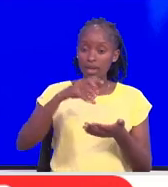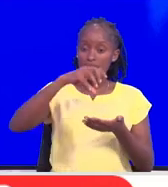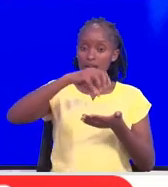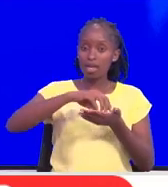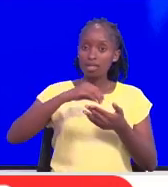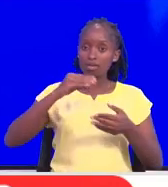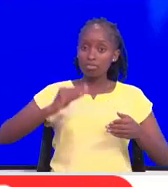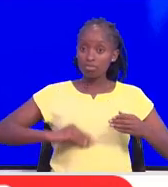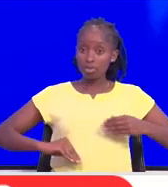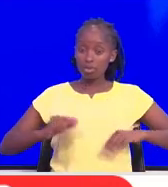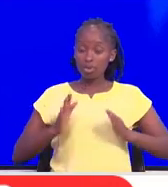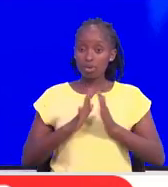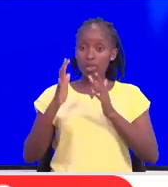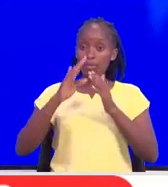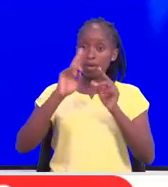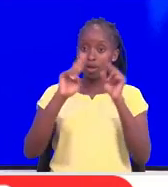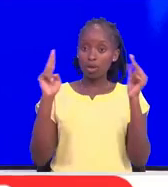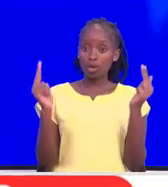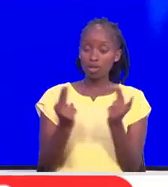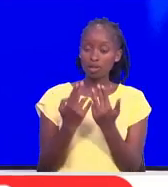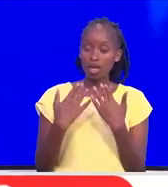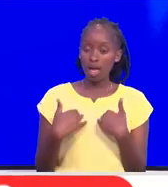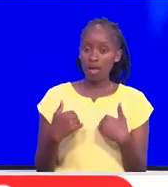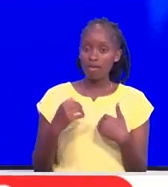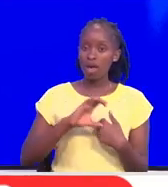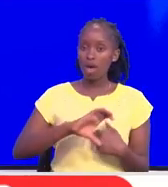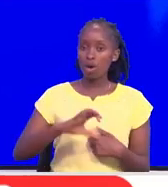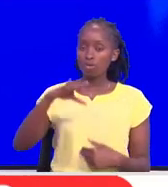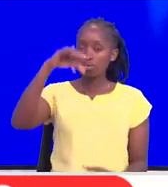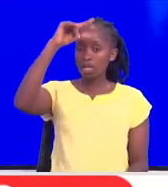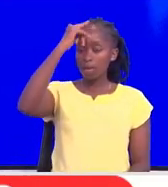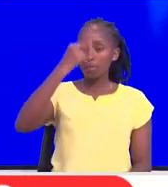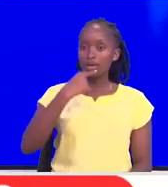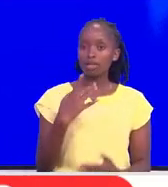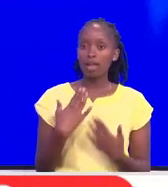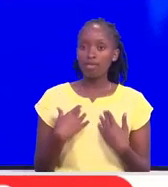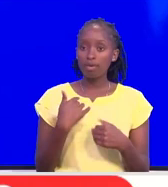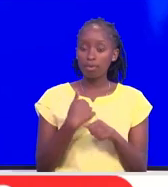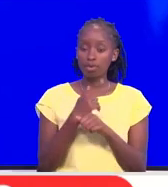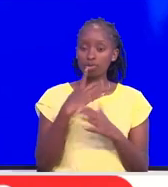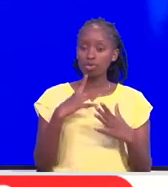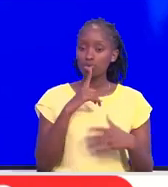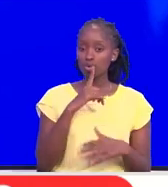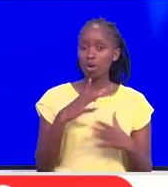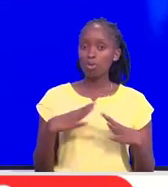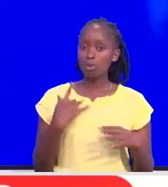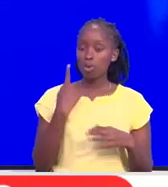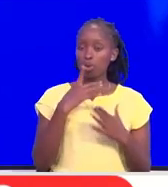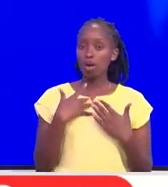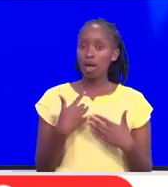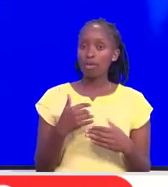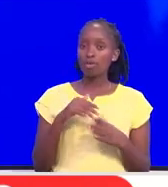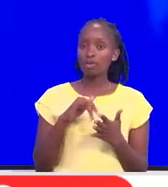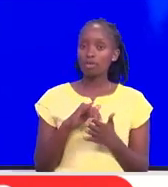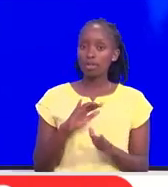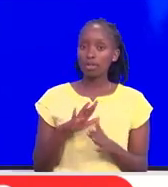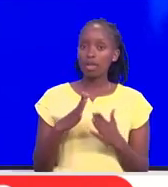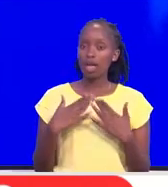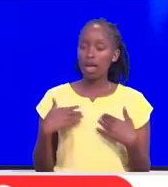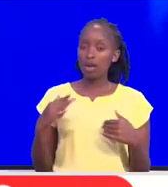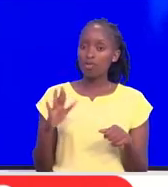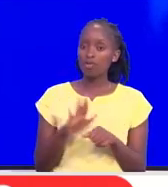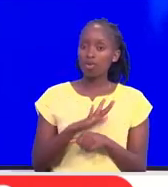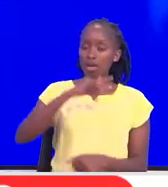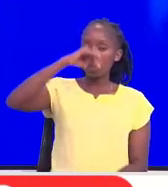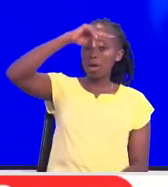Devolved units, county governments have been urged to ensure that individuals who are employed in the capacity of accountants are fully